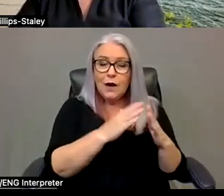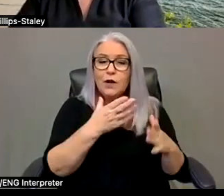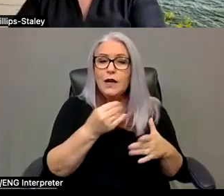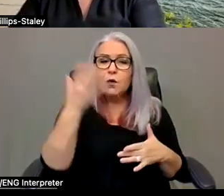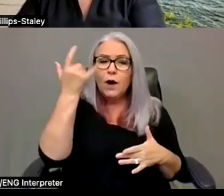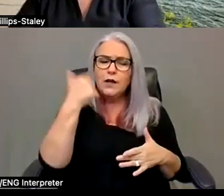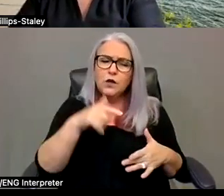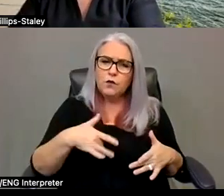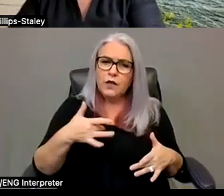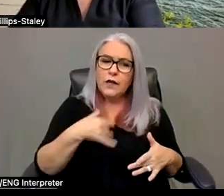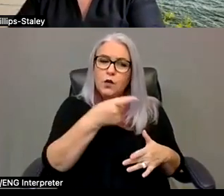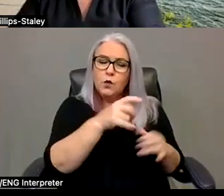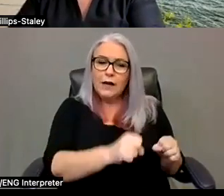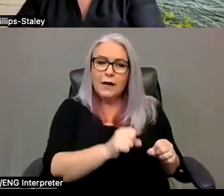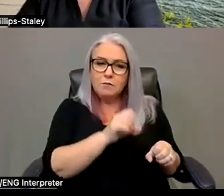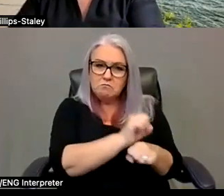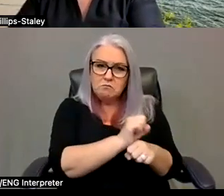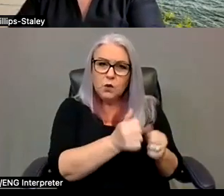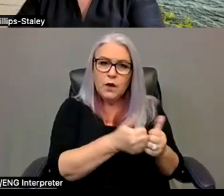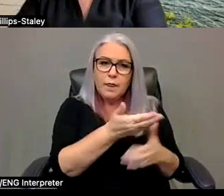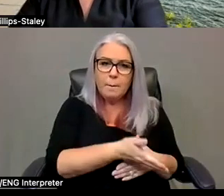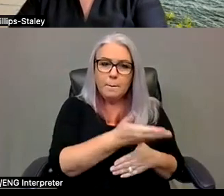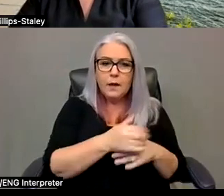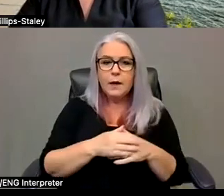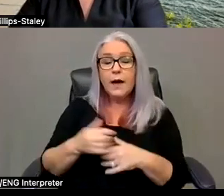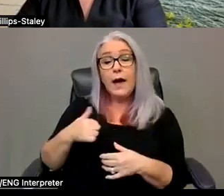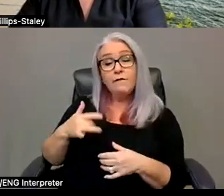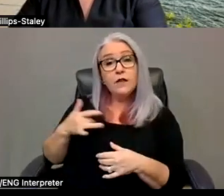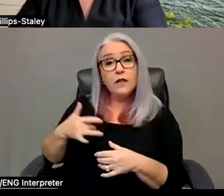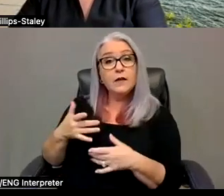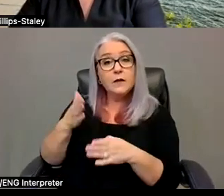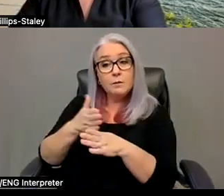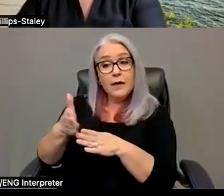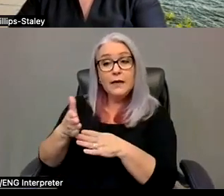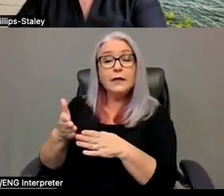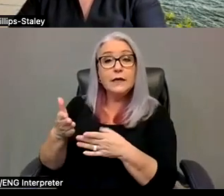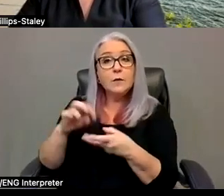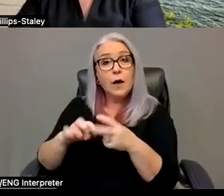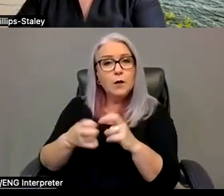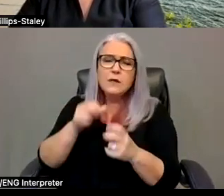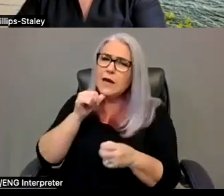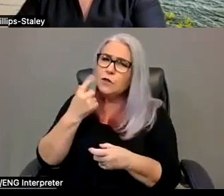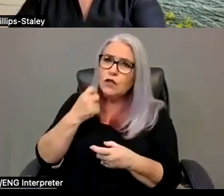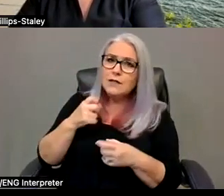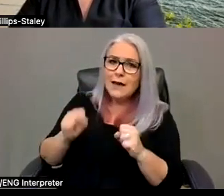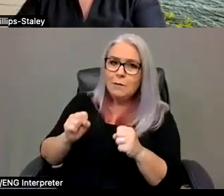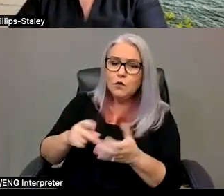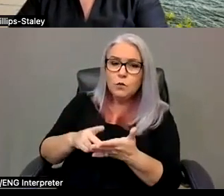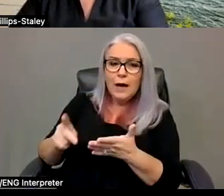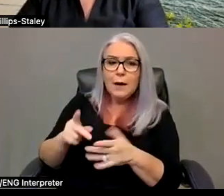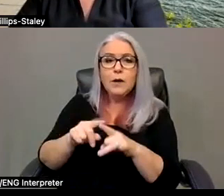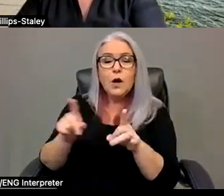Well, I think that the main issues are not just affordability, but a density issue as